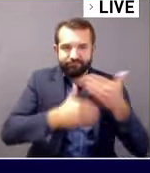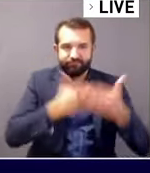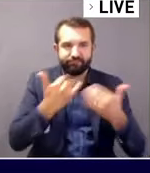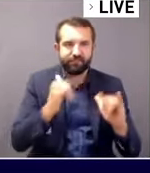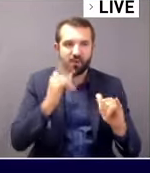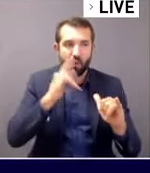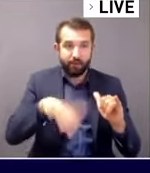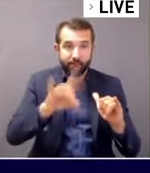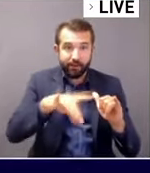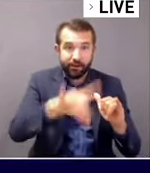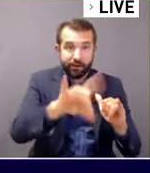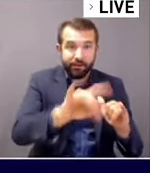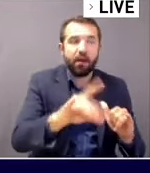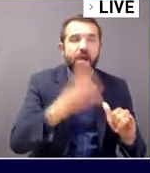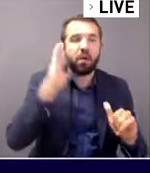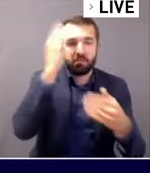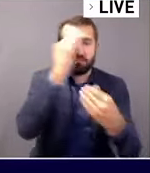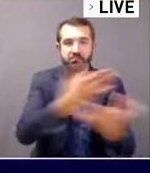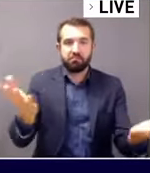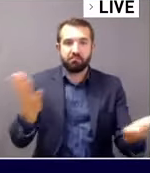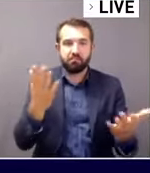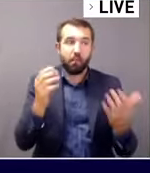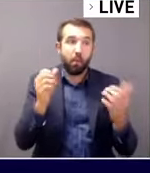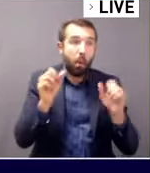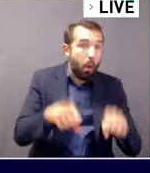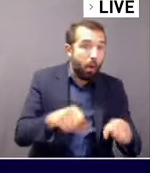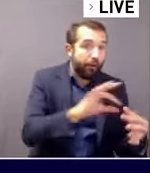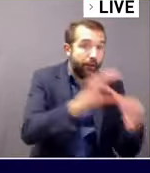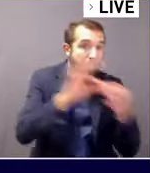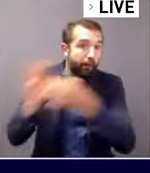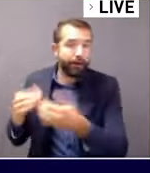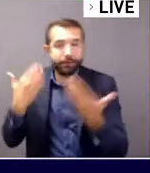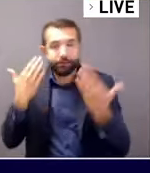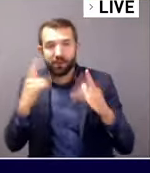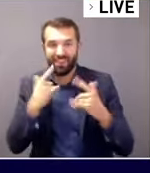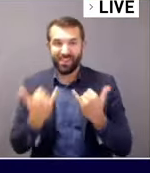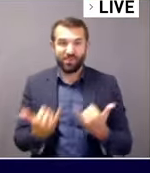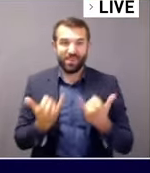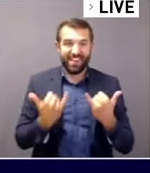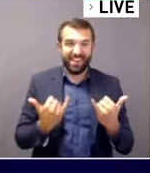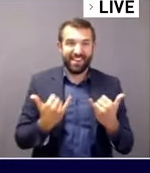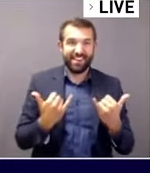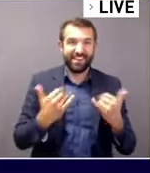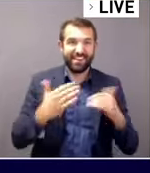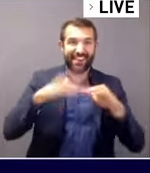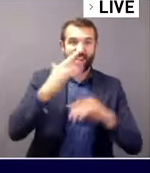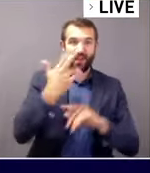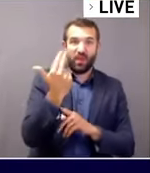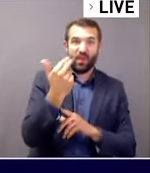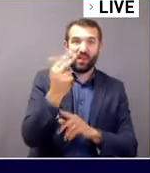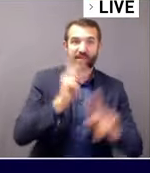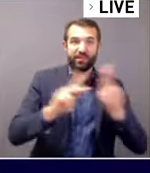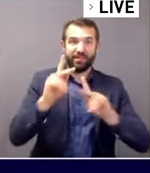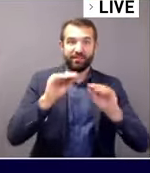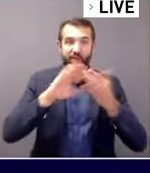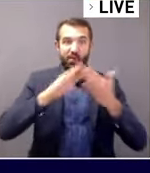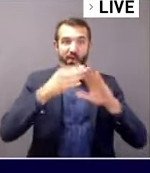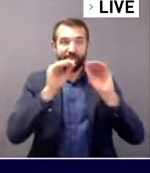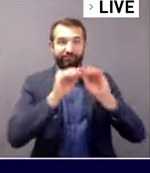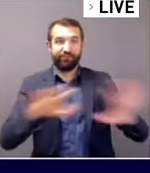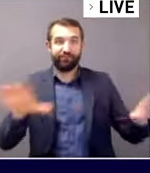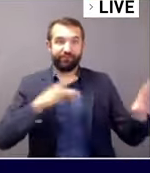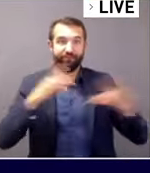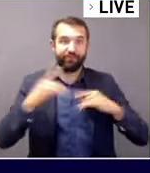they are in fact associated with an outbreak. But right now, at least 13 of those cases are from community transmission.